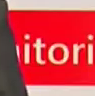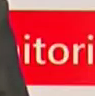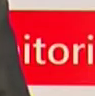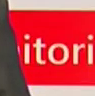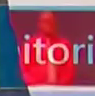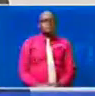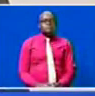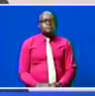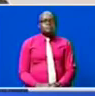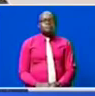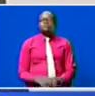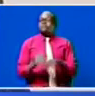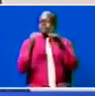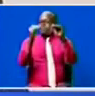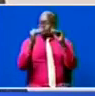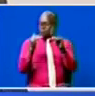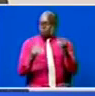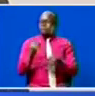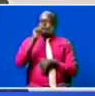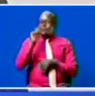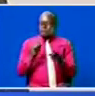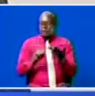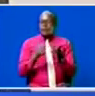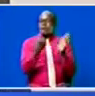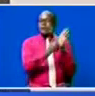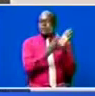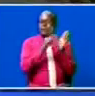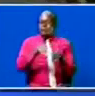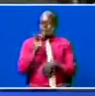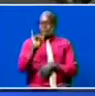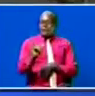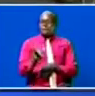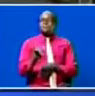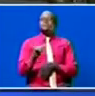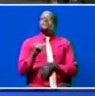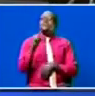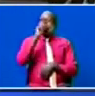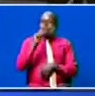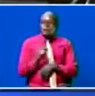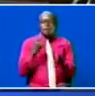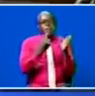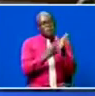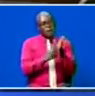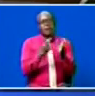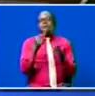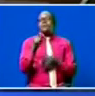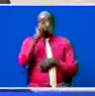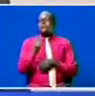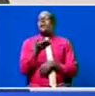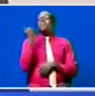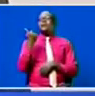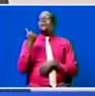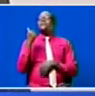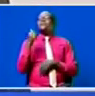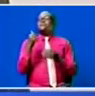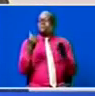117. You see where they're ranking Tanzania and Uganda, you find that Uganda or Tanzania is ranked favorably and Uganda is ranked